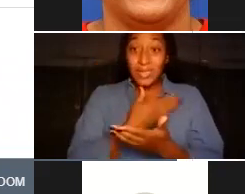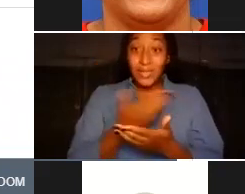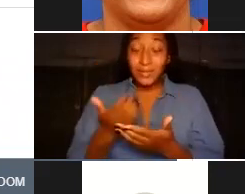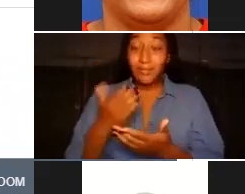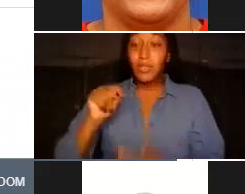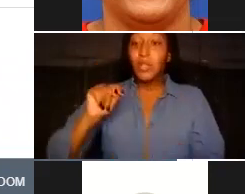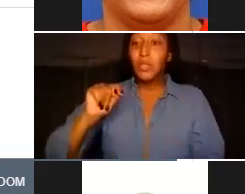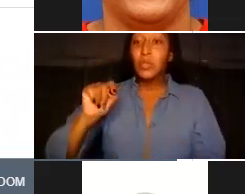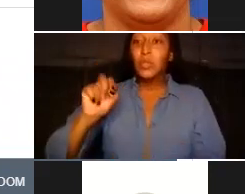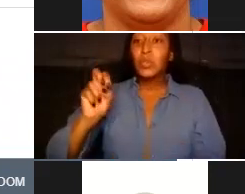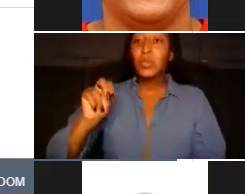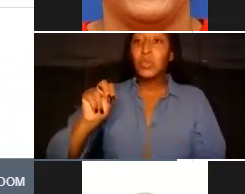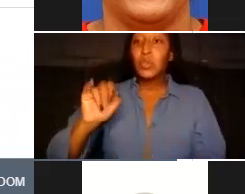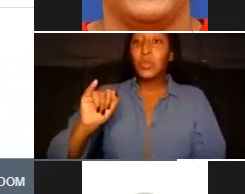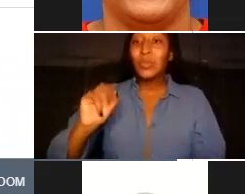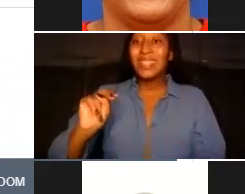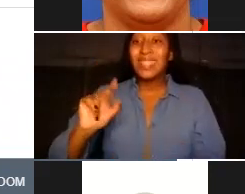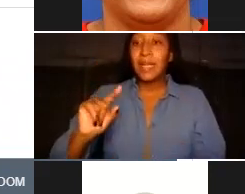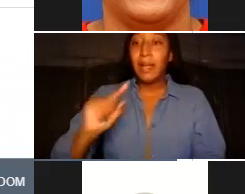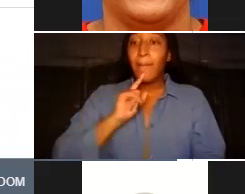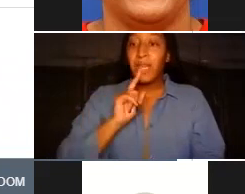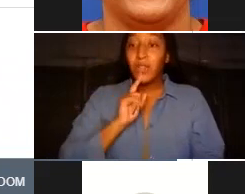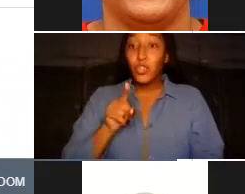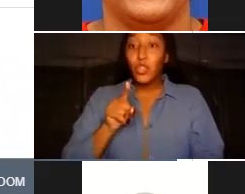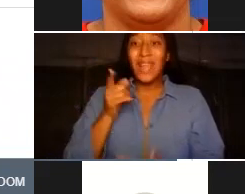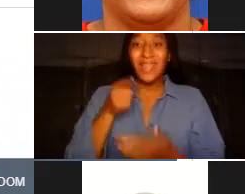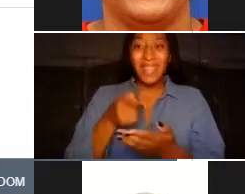guitar, you want all the strings to,